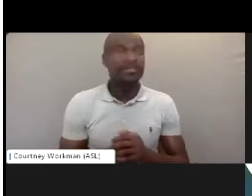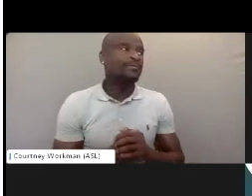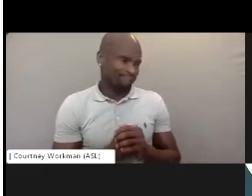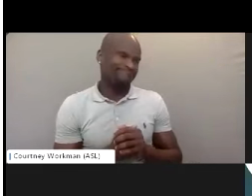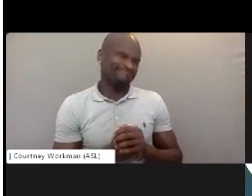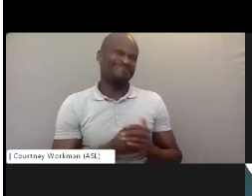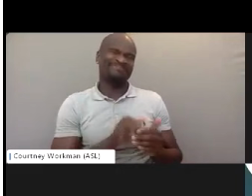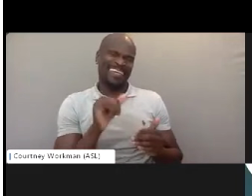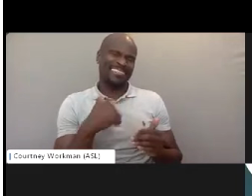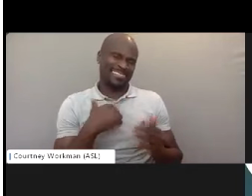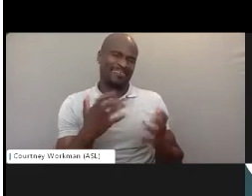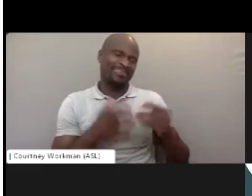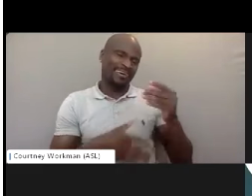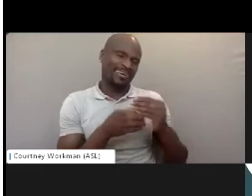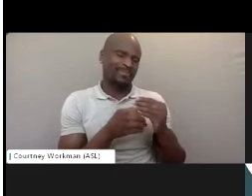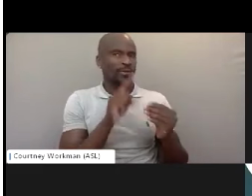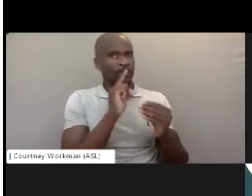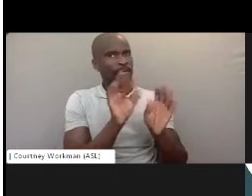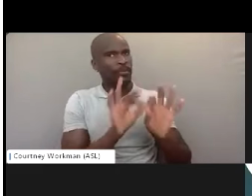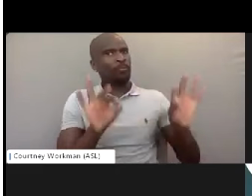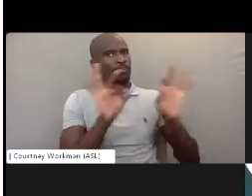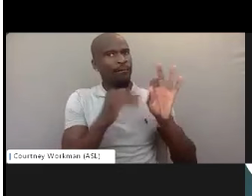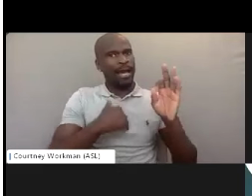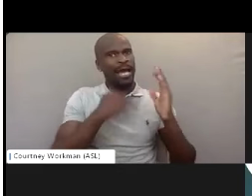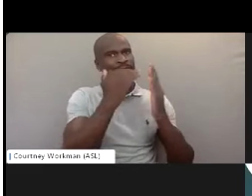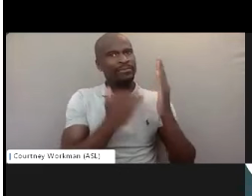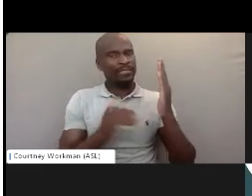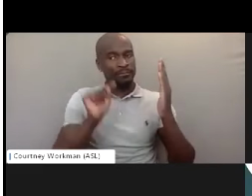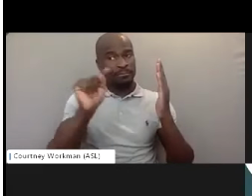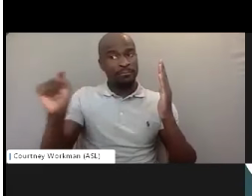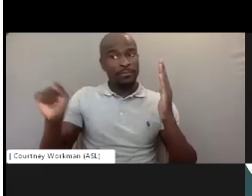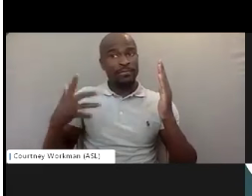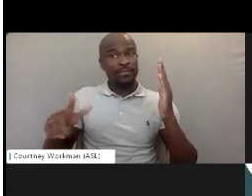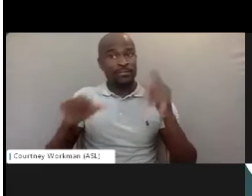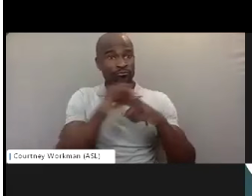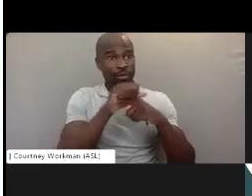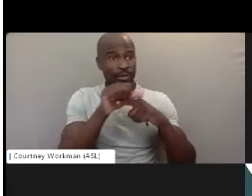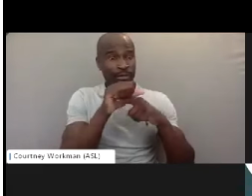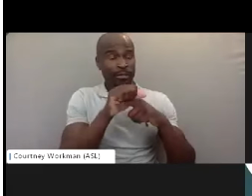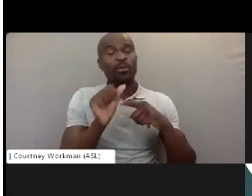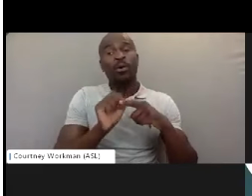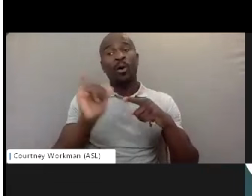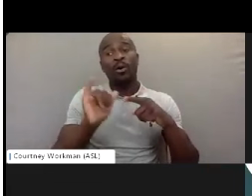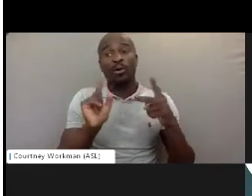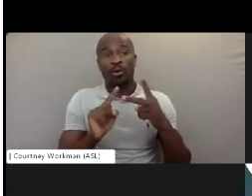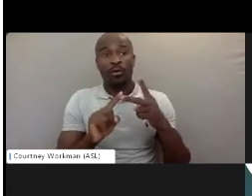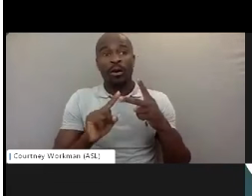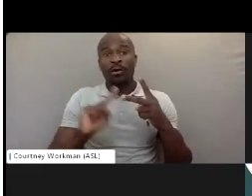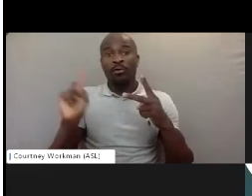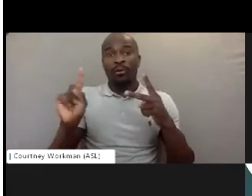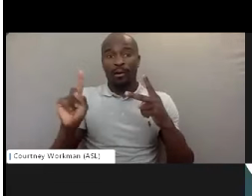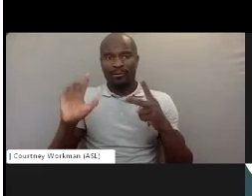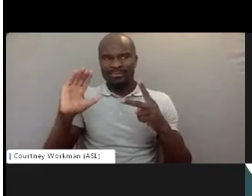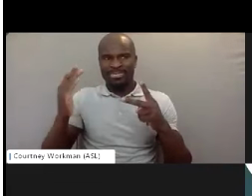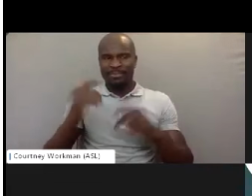of professionals that are trained, and it also helps to identify where are your holes. So in the Mhm. preparedness, hey, this is where we really need some